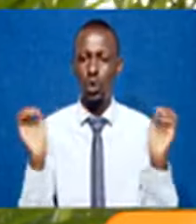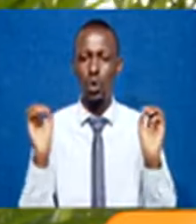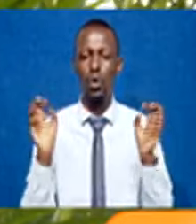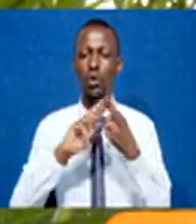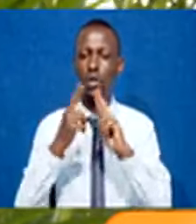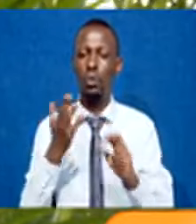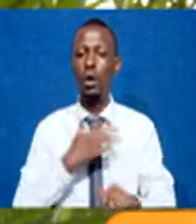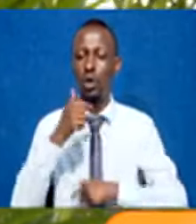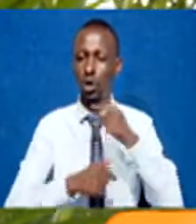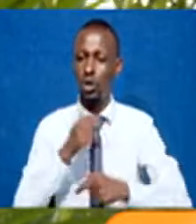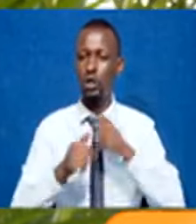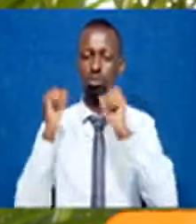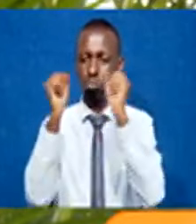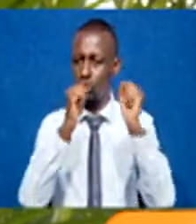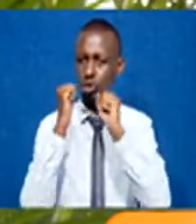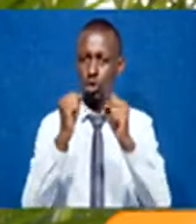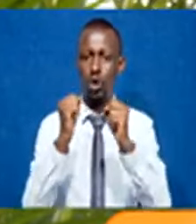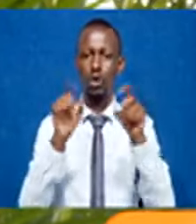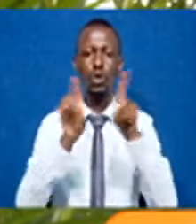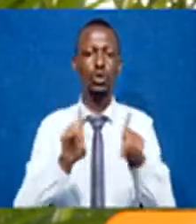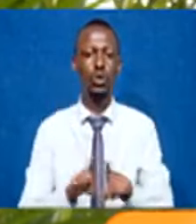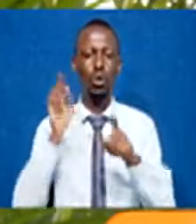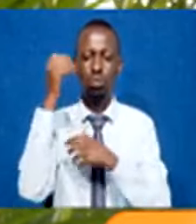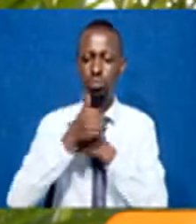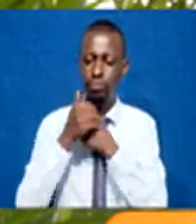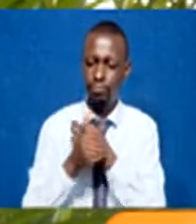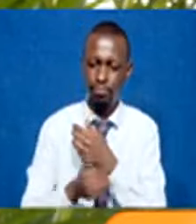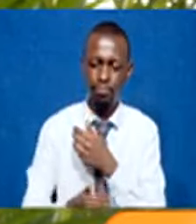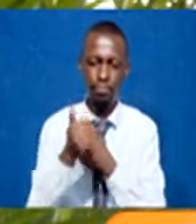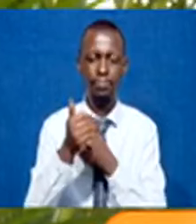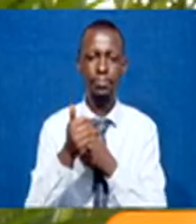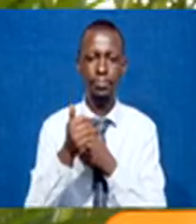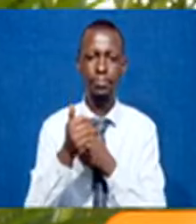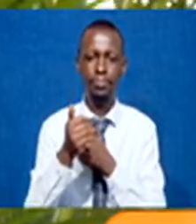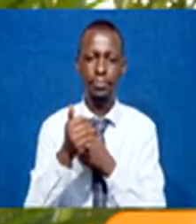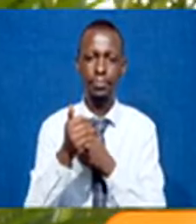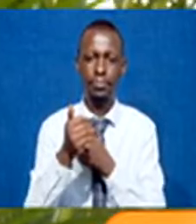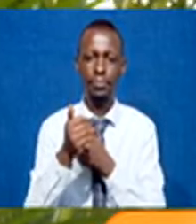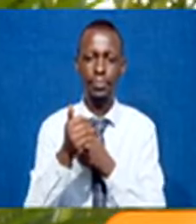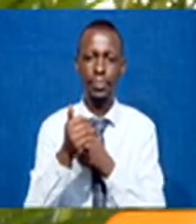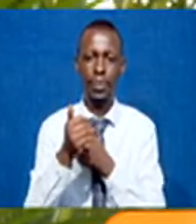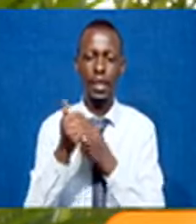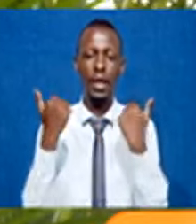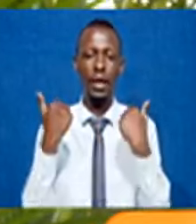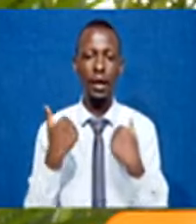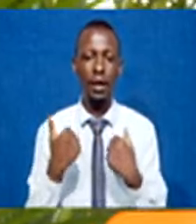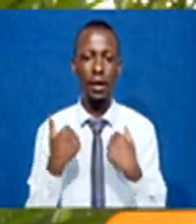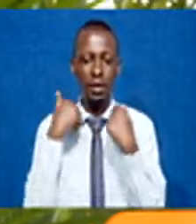relationship, also to go forward in multifaceted and ambitious